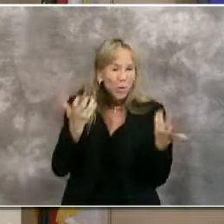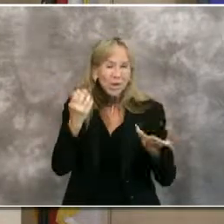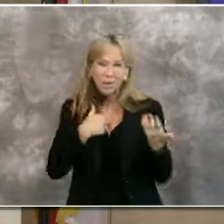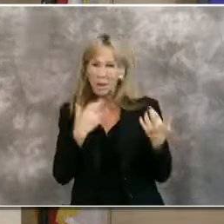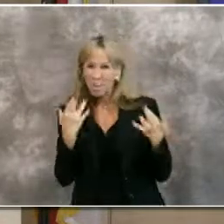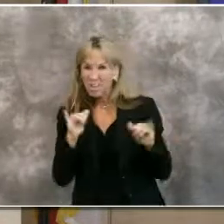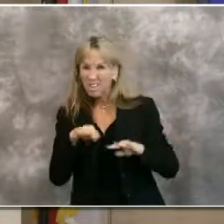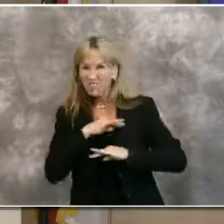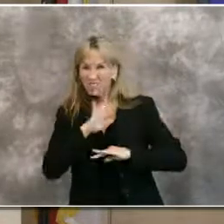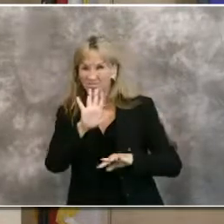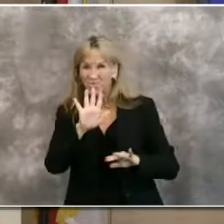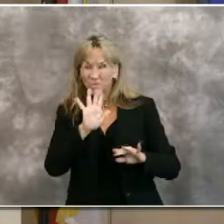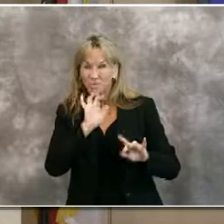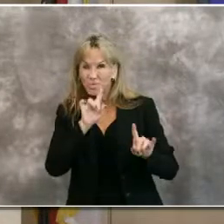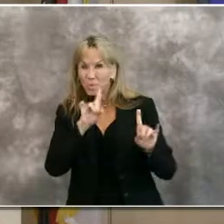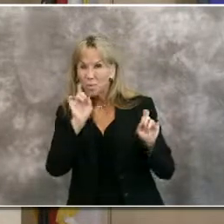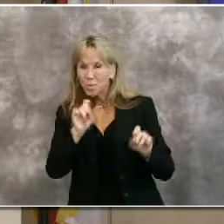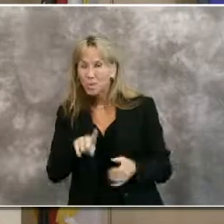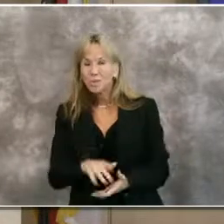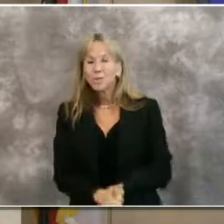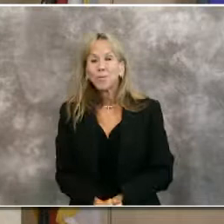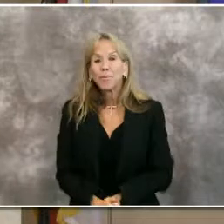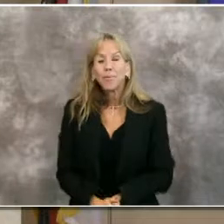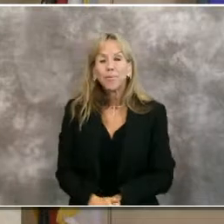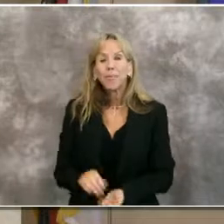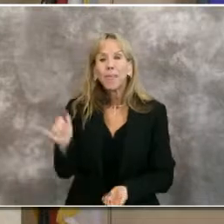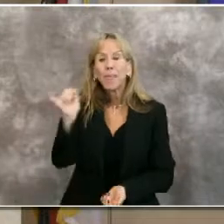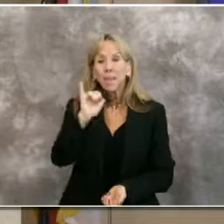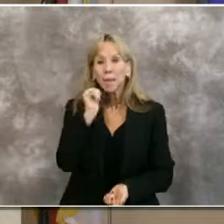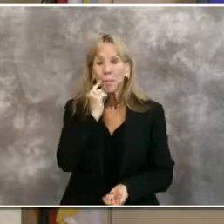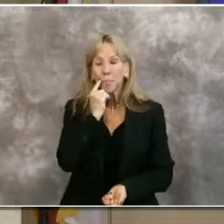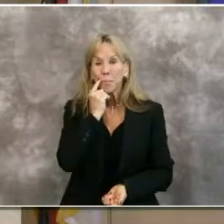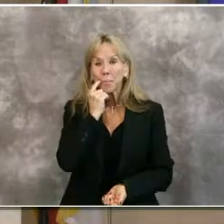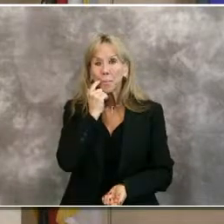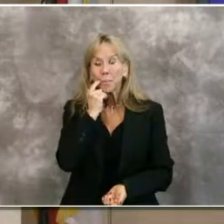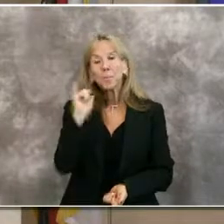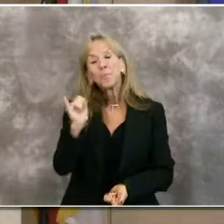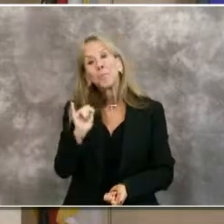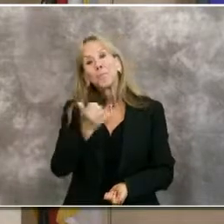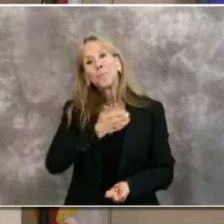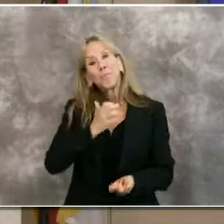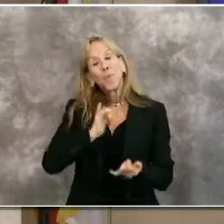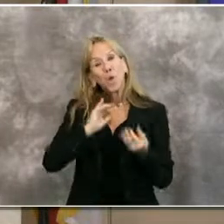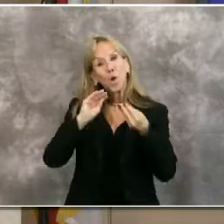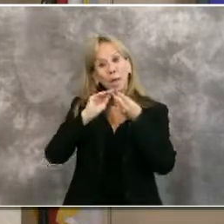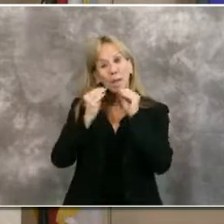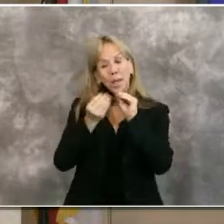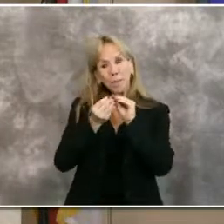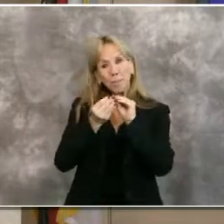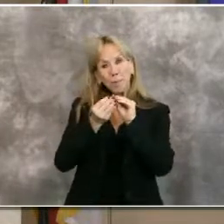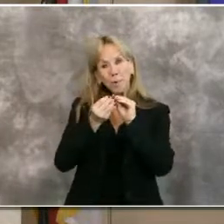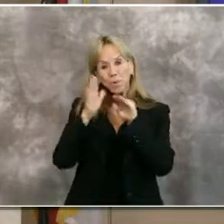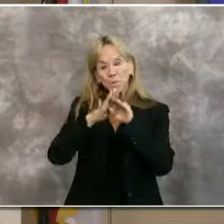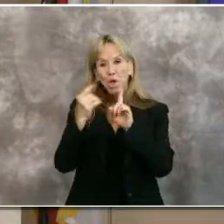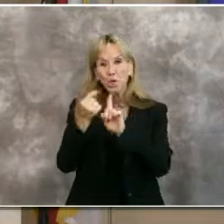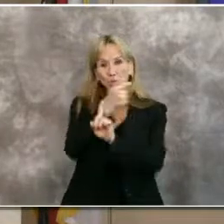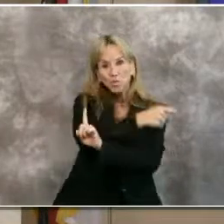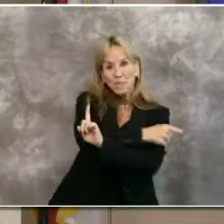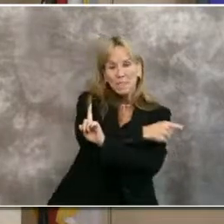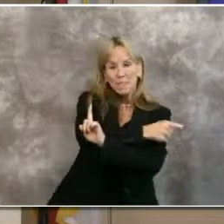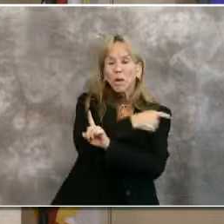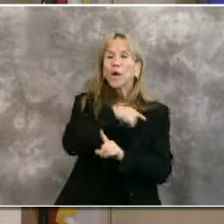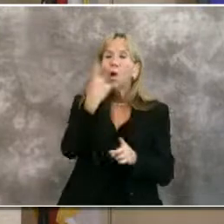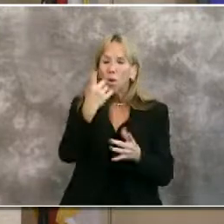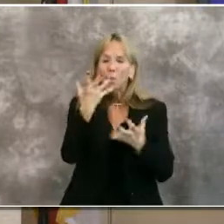hope that answers that question. And also just wanted to say that, again, we our metric on tracing is always to get